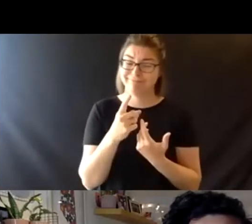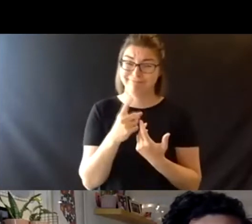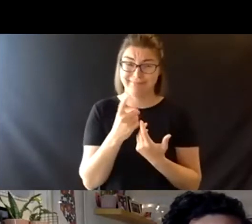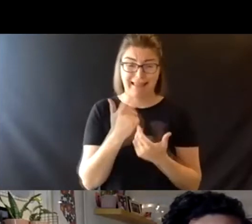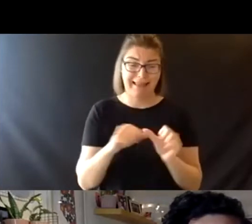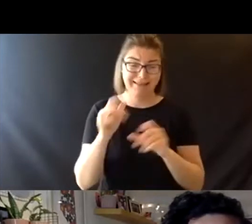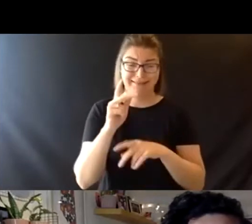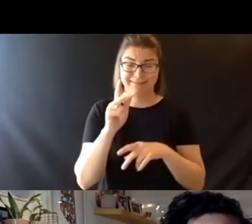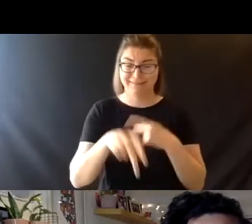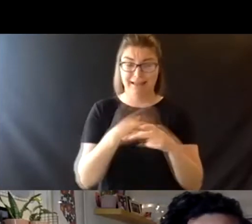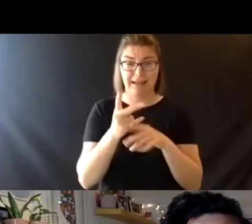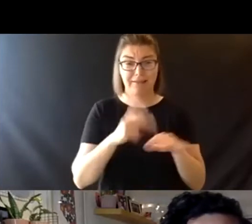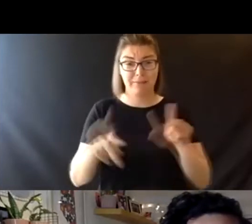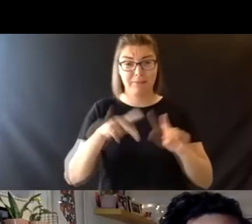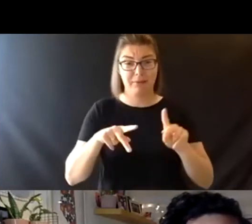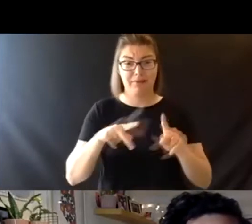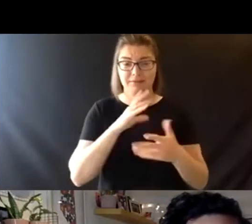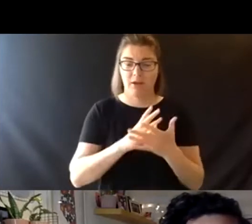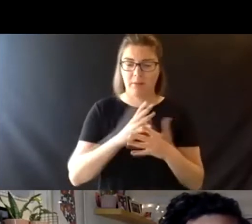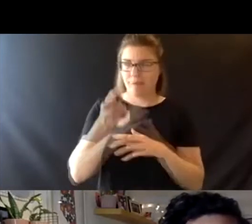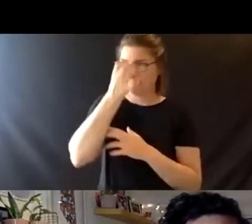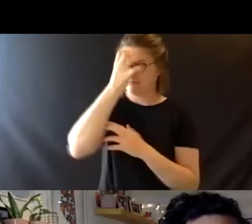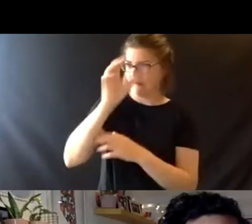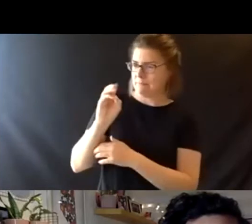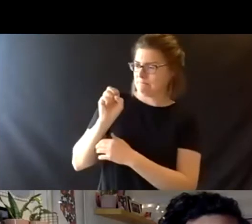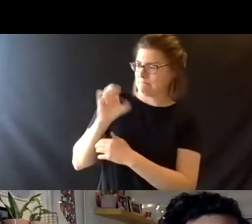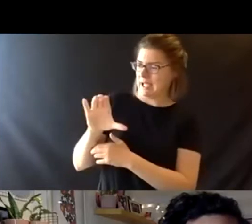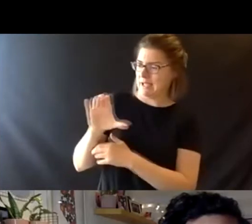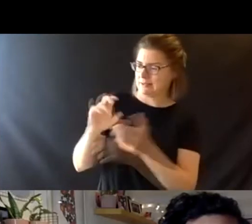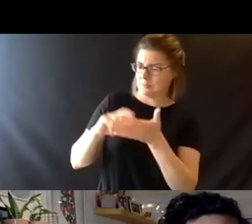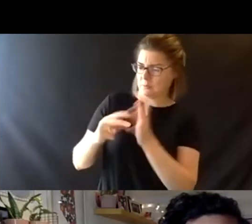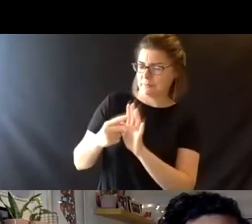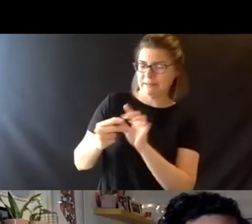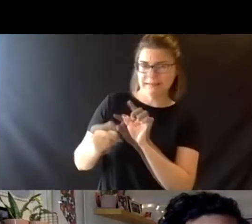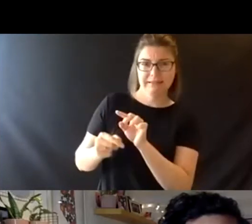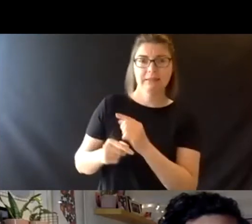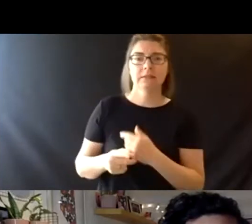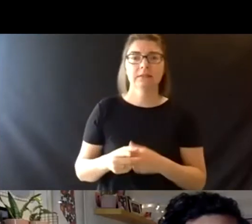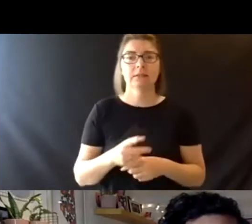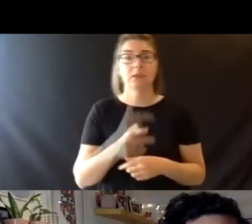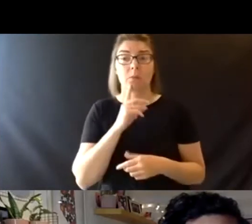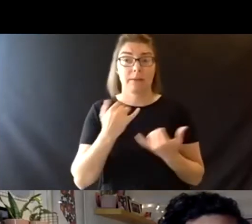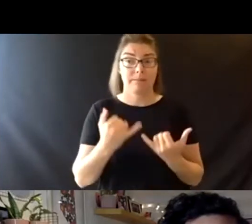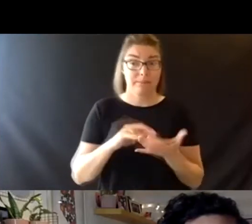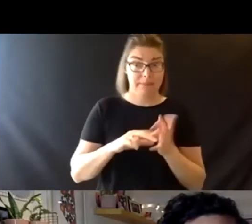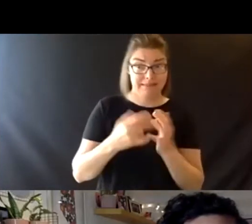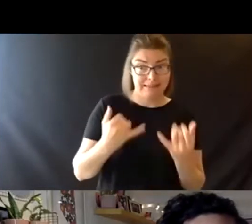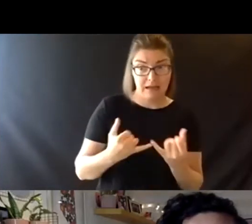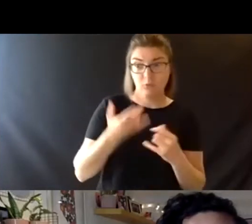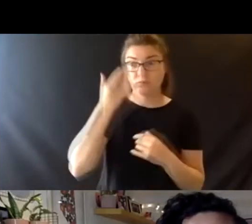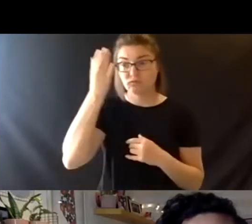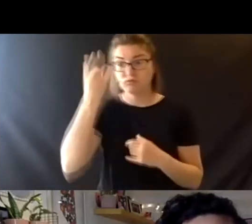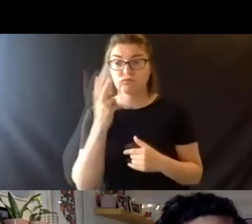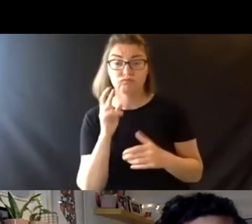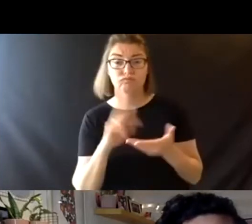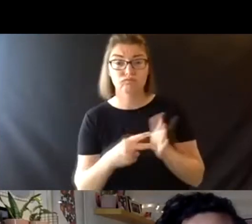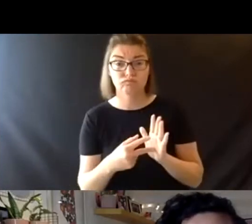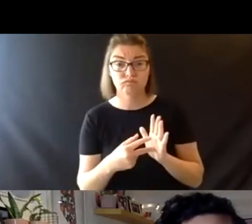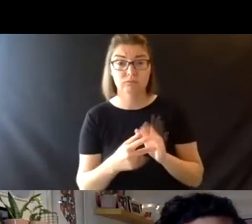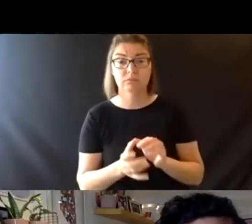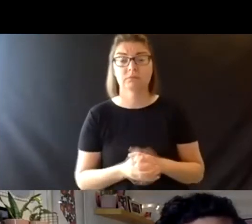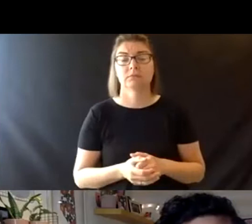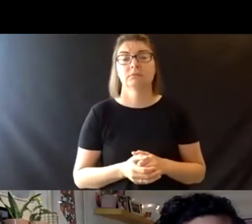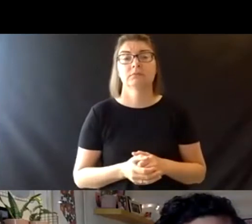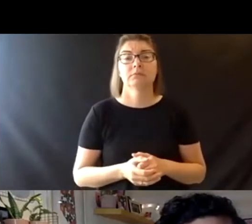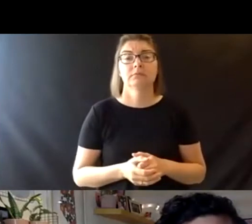folks around the concept of masculinities, what that means right now and what that could mean in the future. I'm really excited